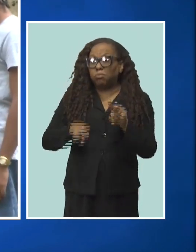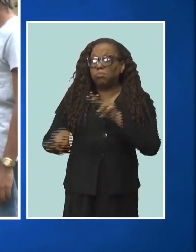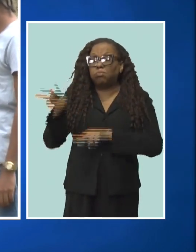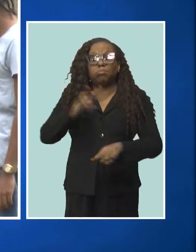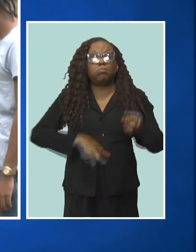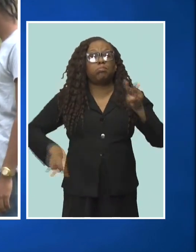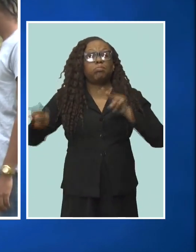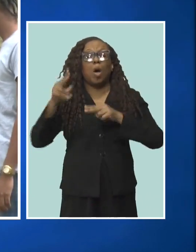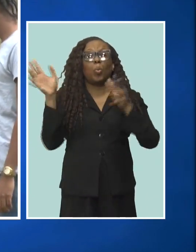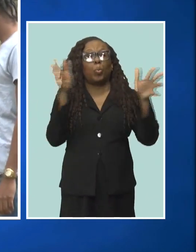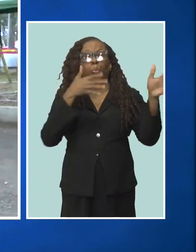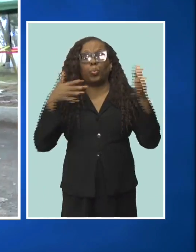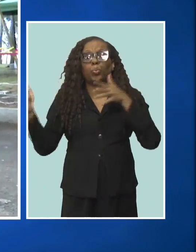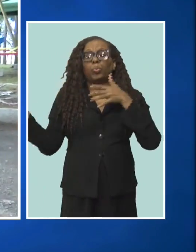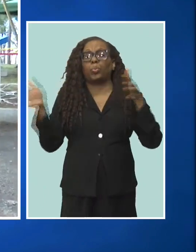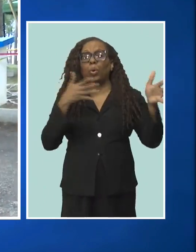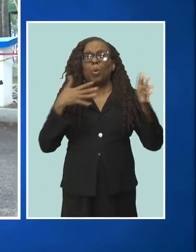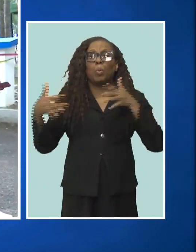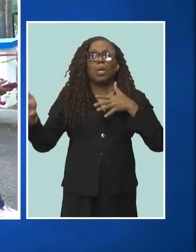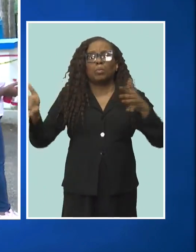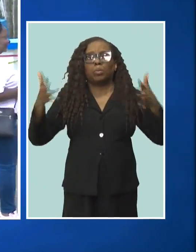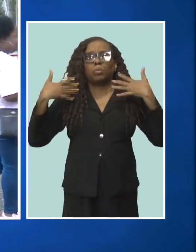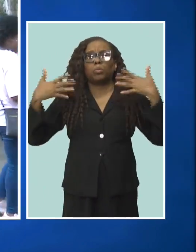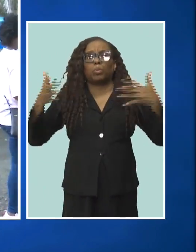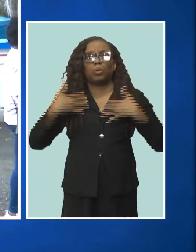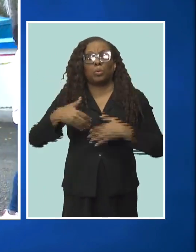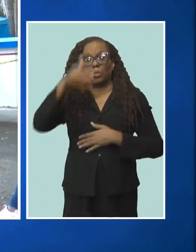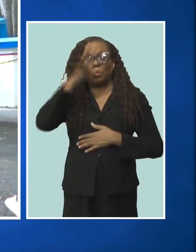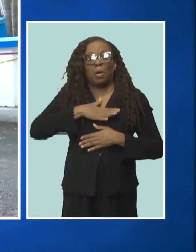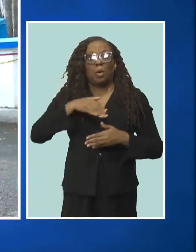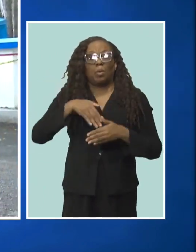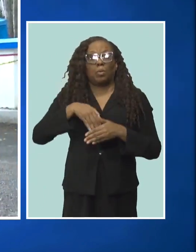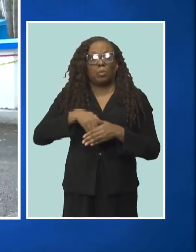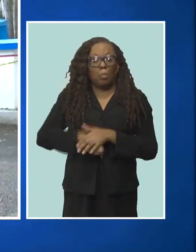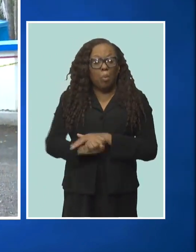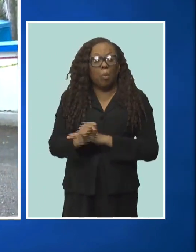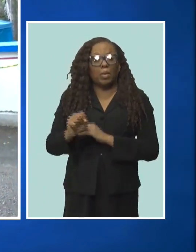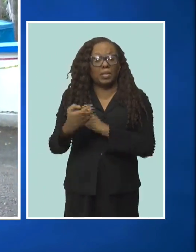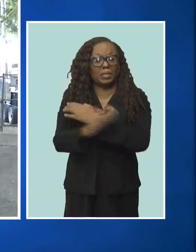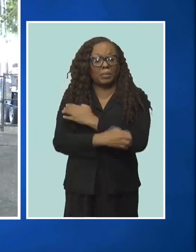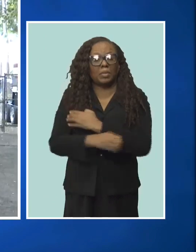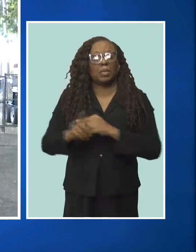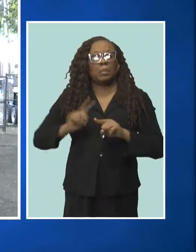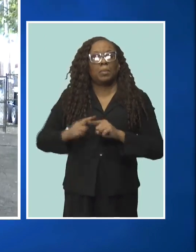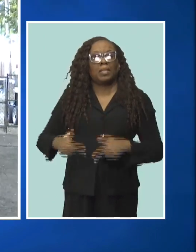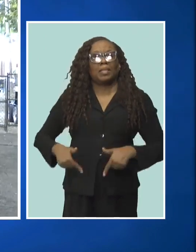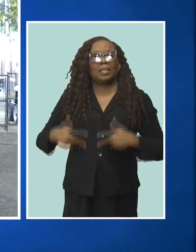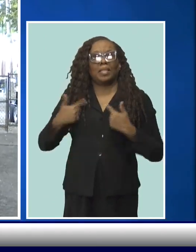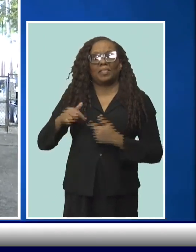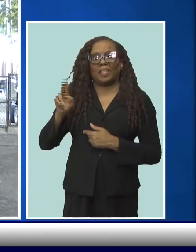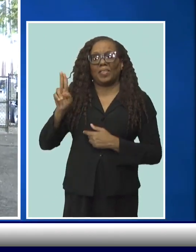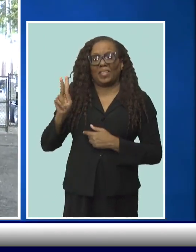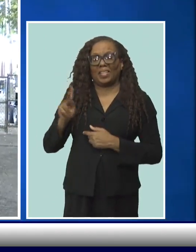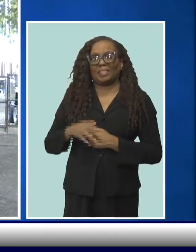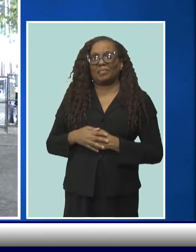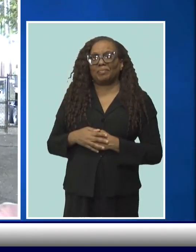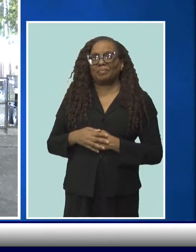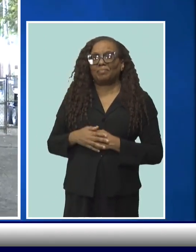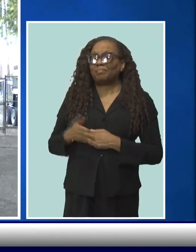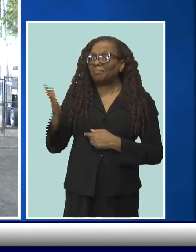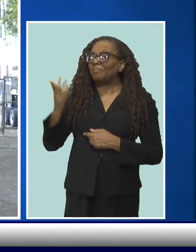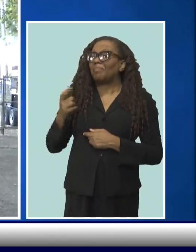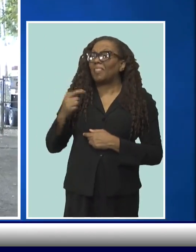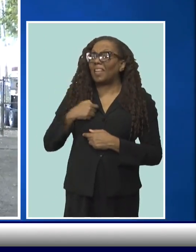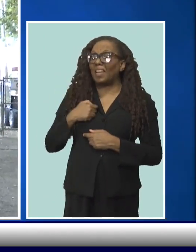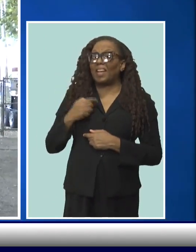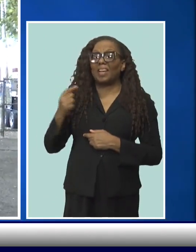on the breezy hill was Mervyn Griffith, who was born in St. Peter but now lives in the United Kingdom. We came on the 2nd, so I missed